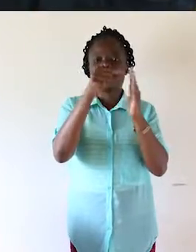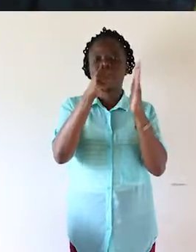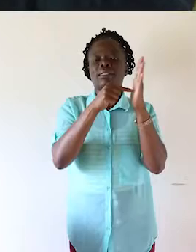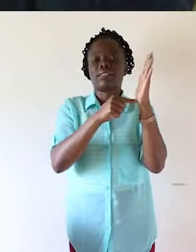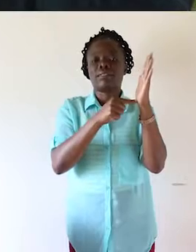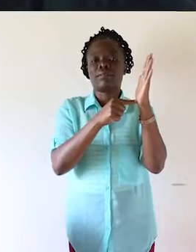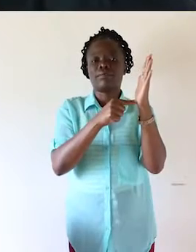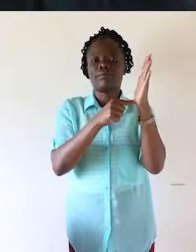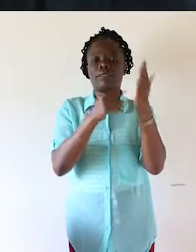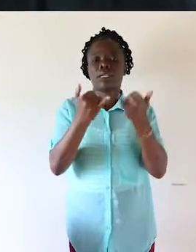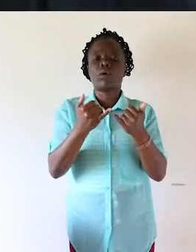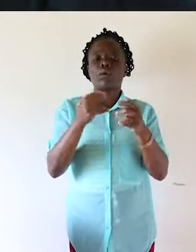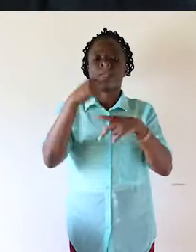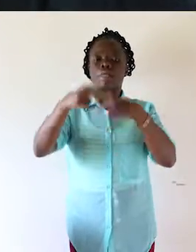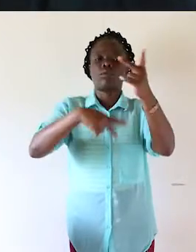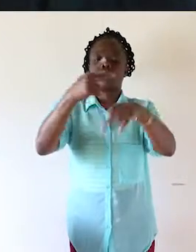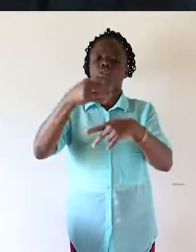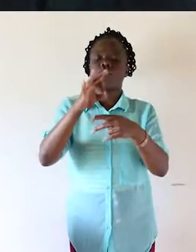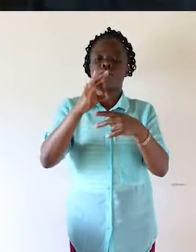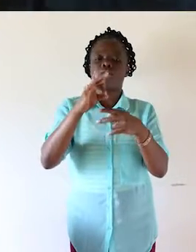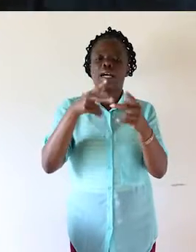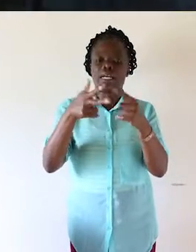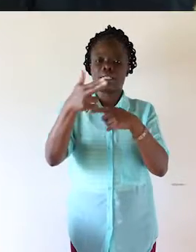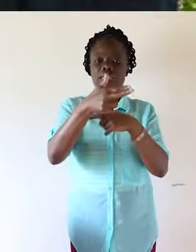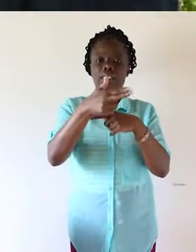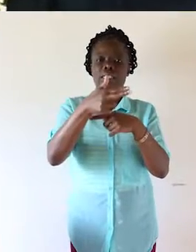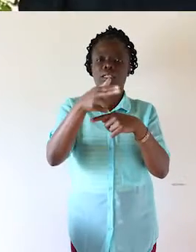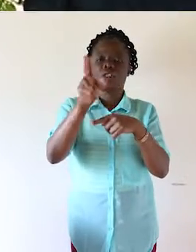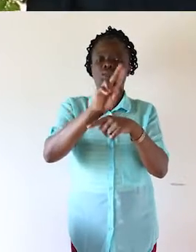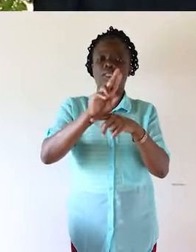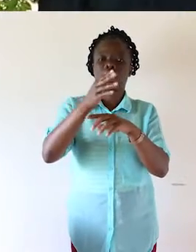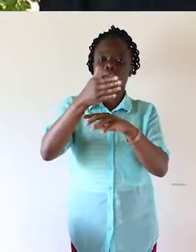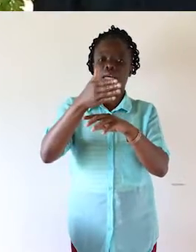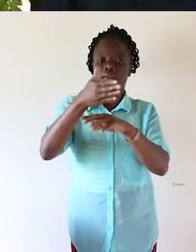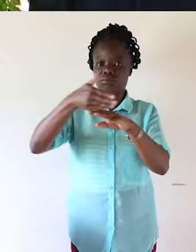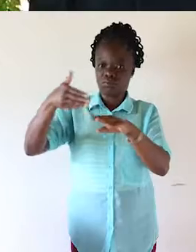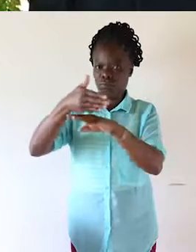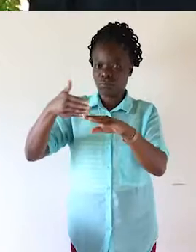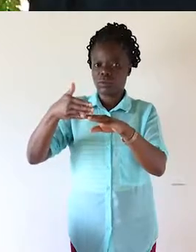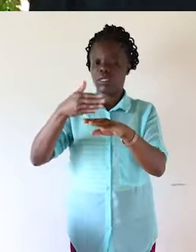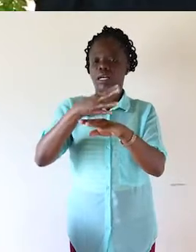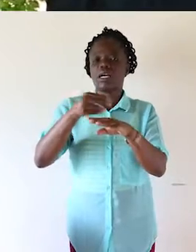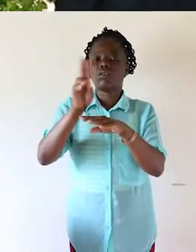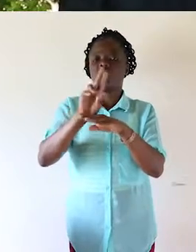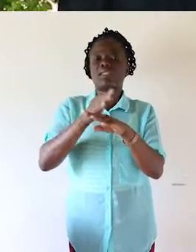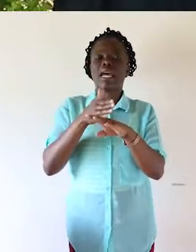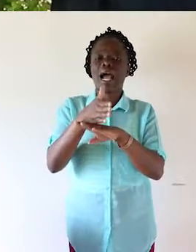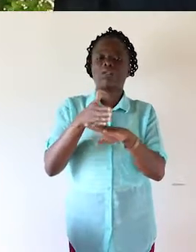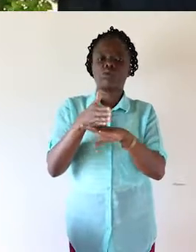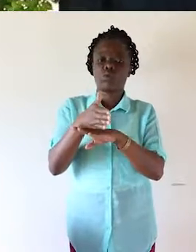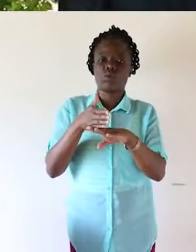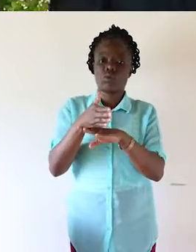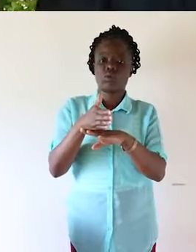process of marking using tri-square and a scriber. and we are going to cut using the